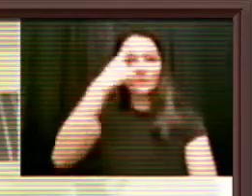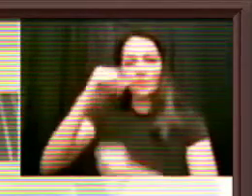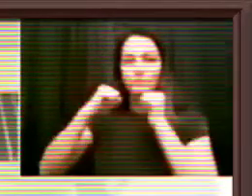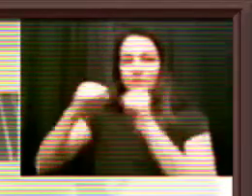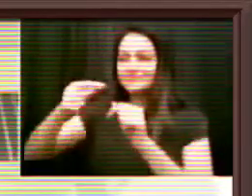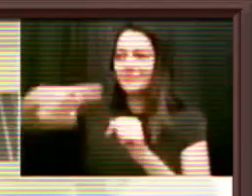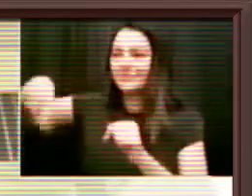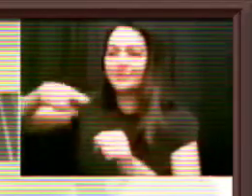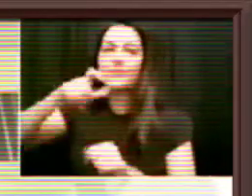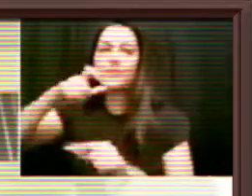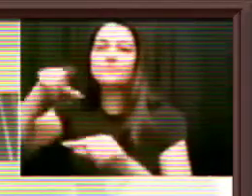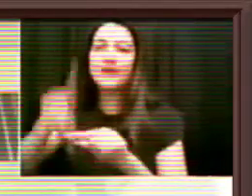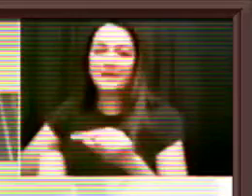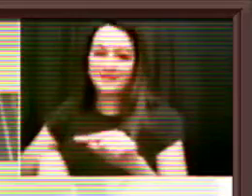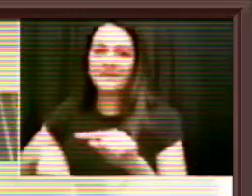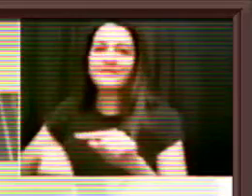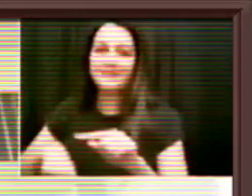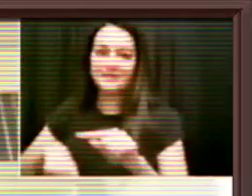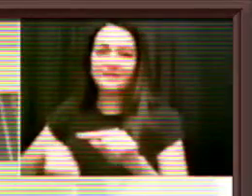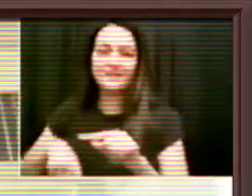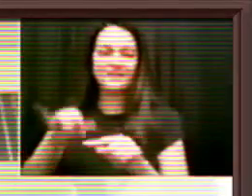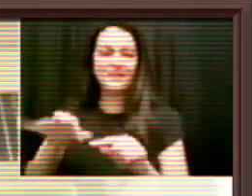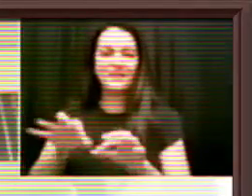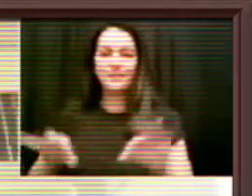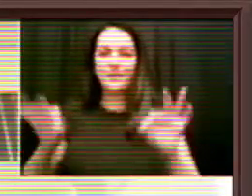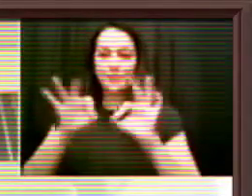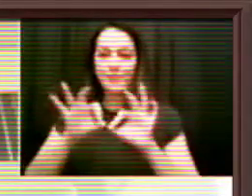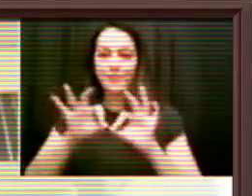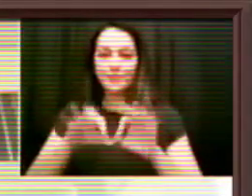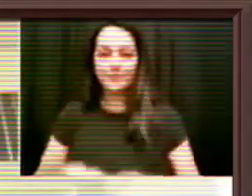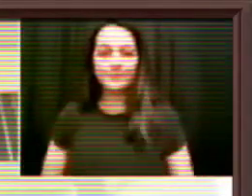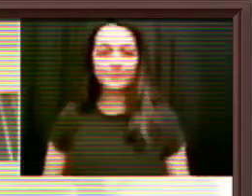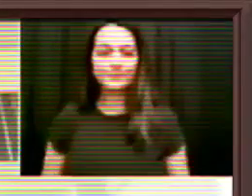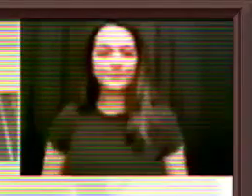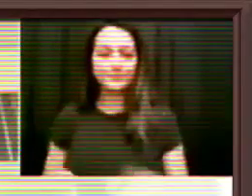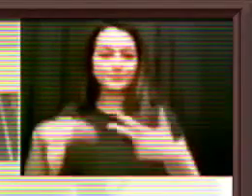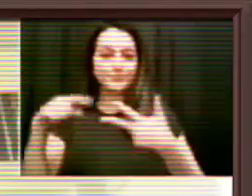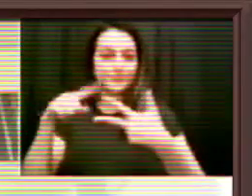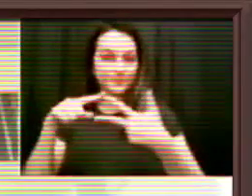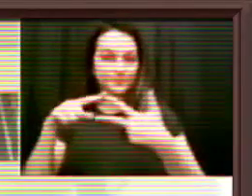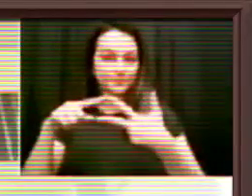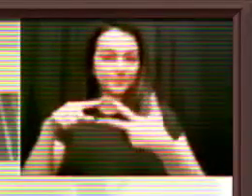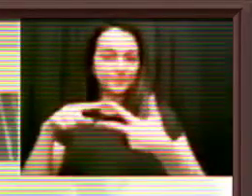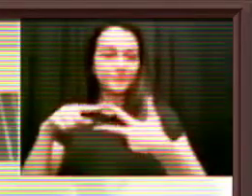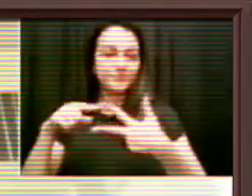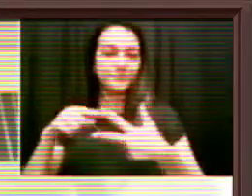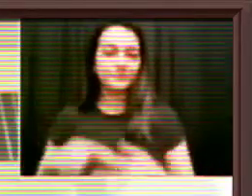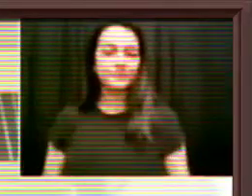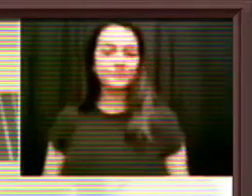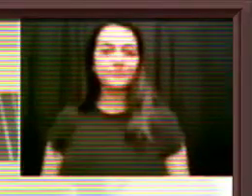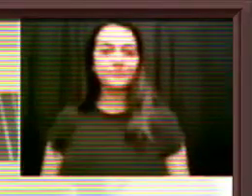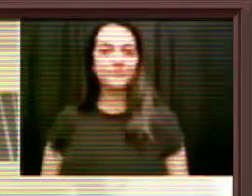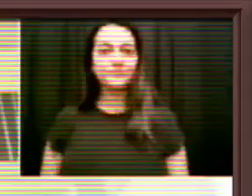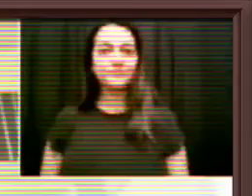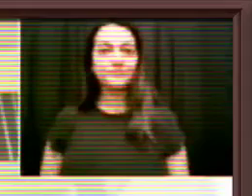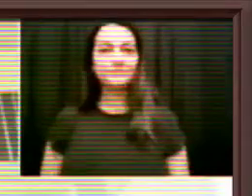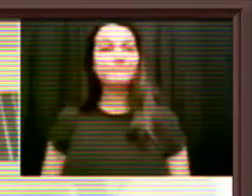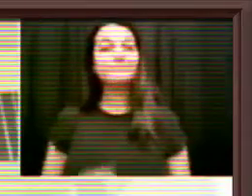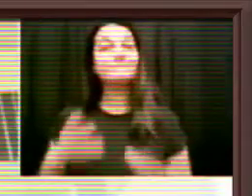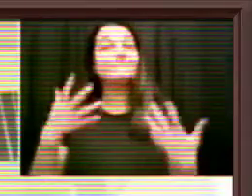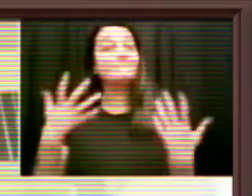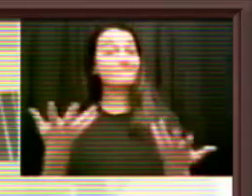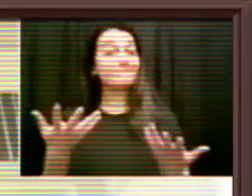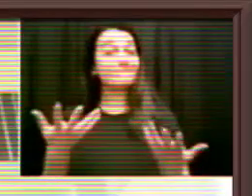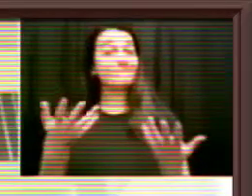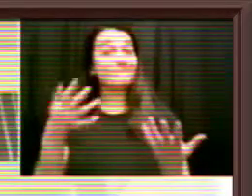if you unvaccinated and you end up dying, or you're not gonna be able to do this and